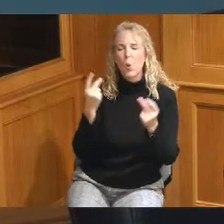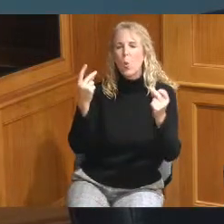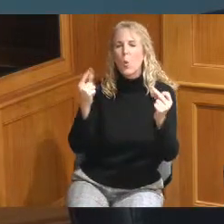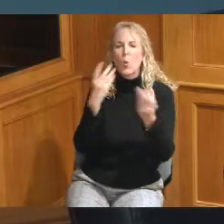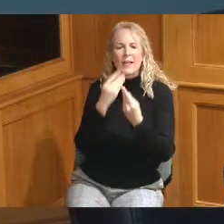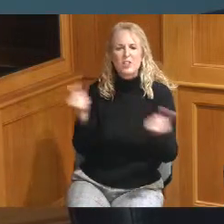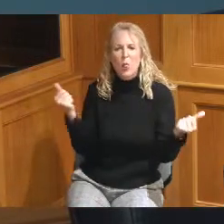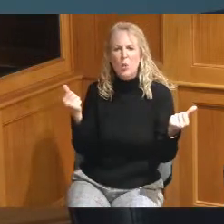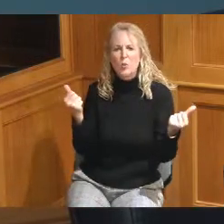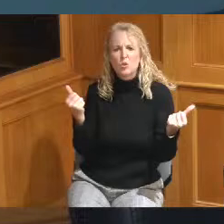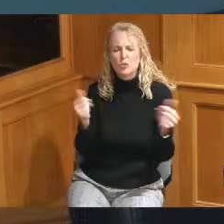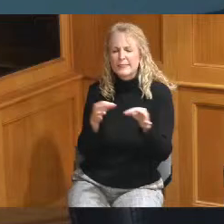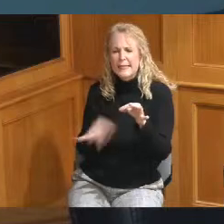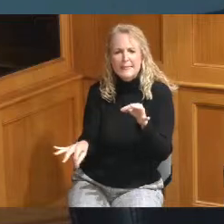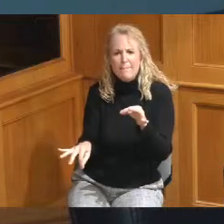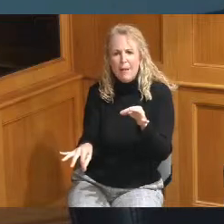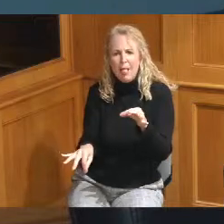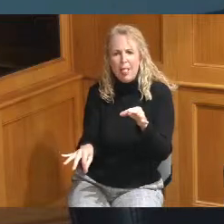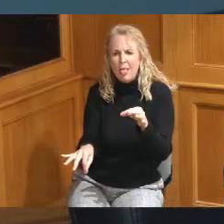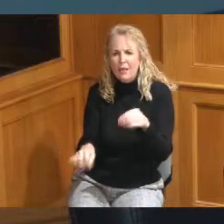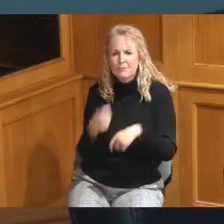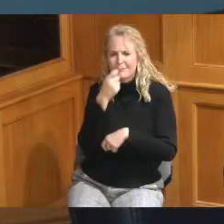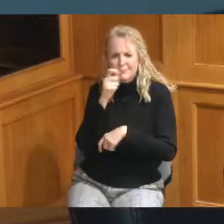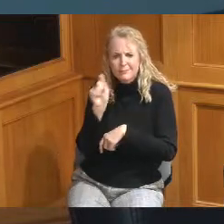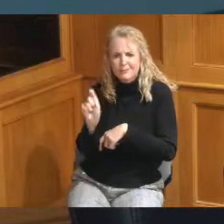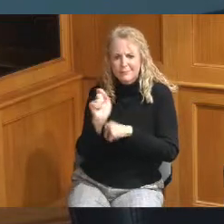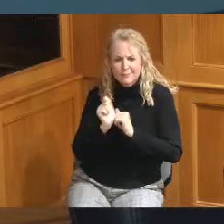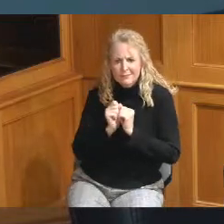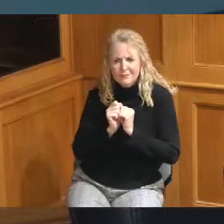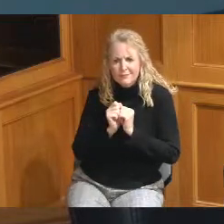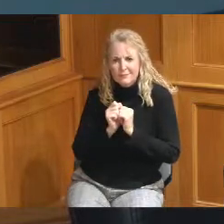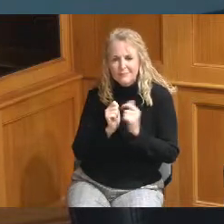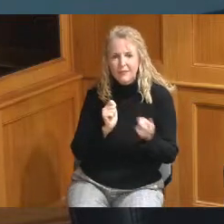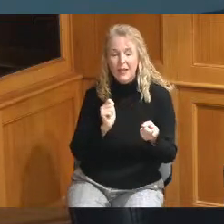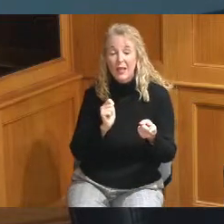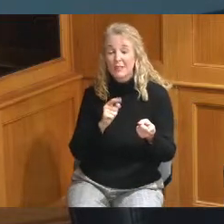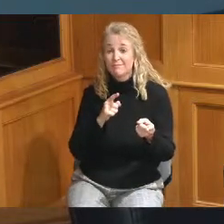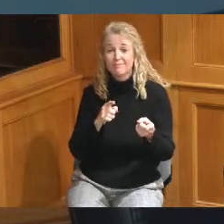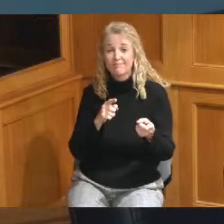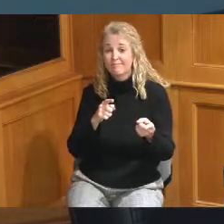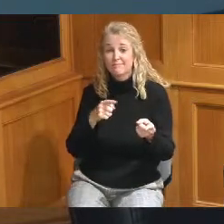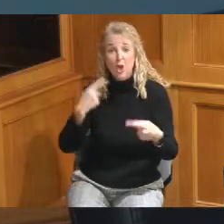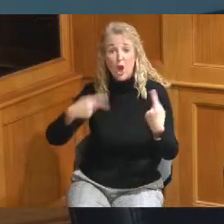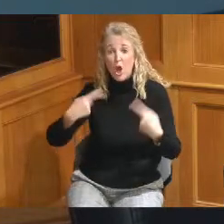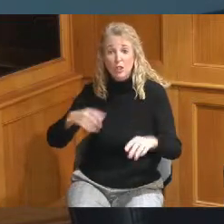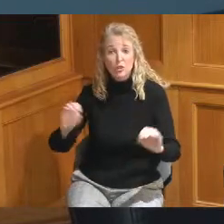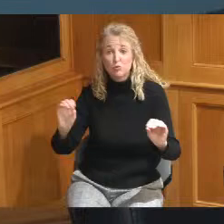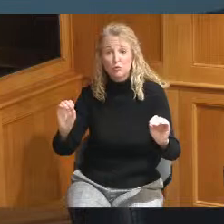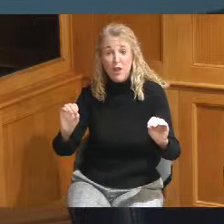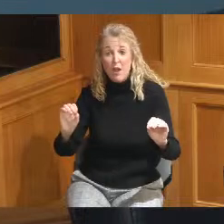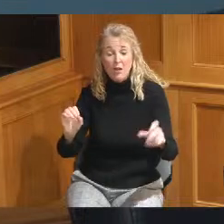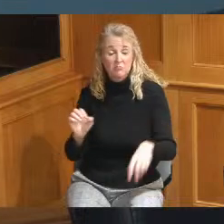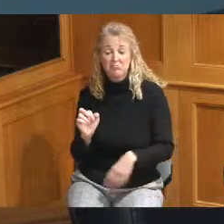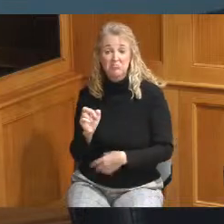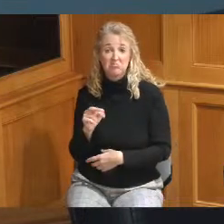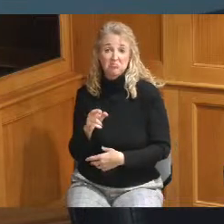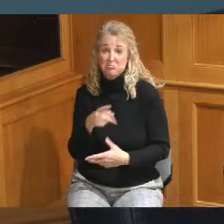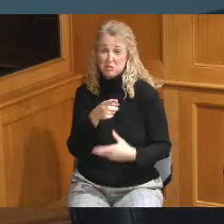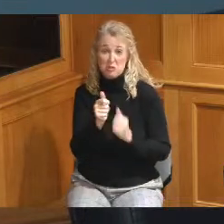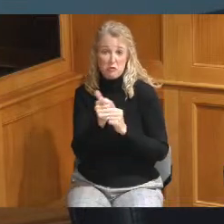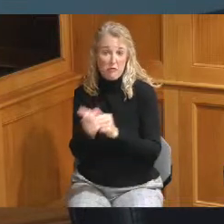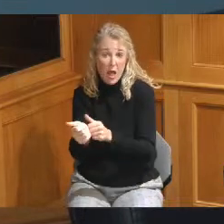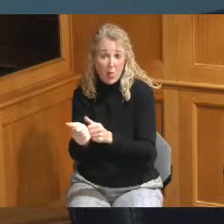of. And it's so succinct and to the point. And you don't fuss with anybody. You either follow, what I think